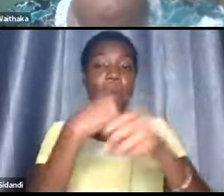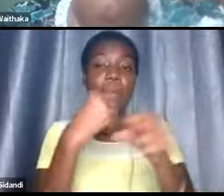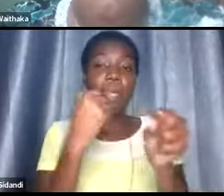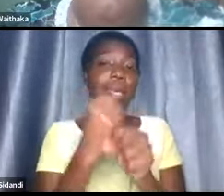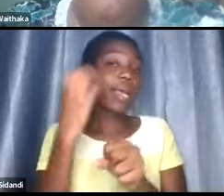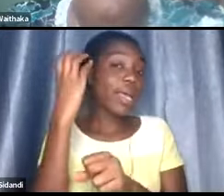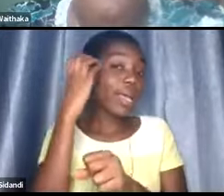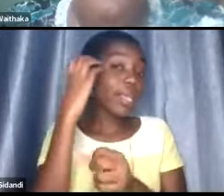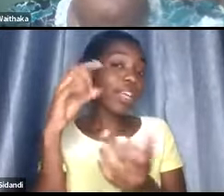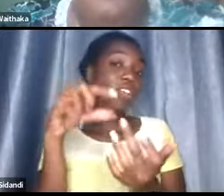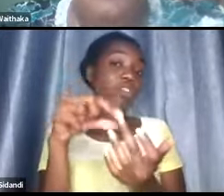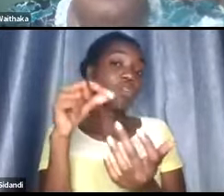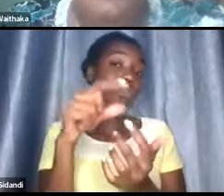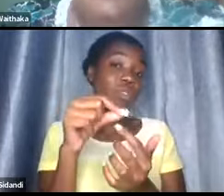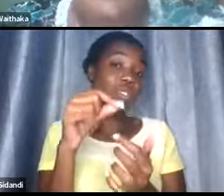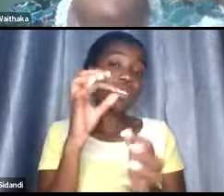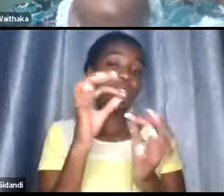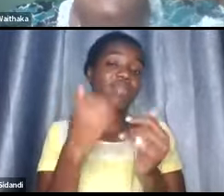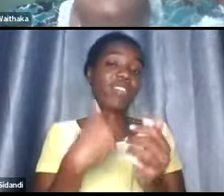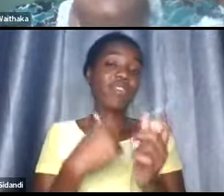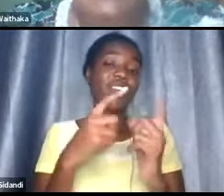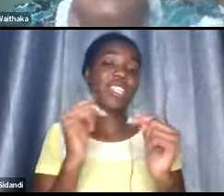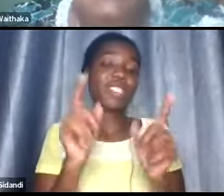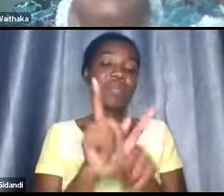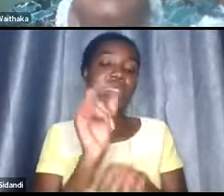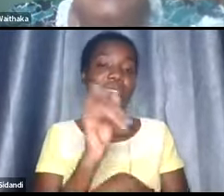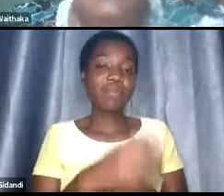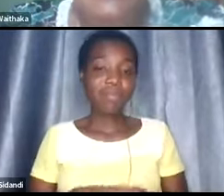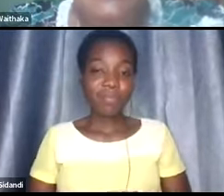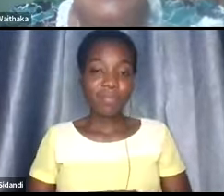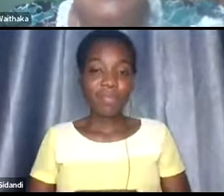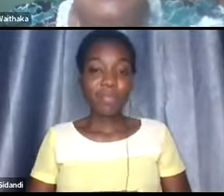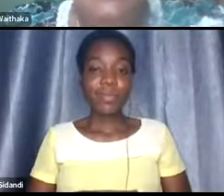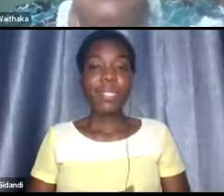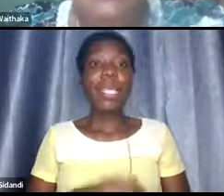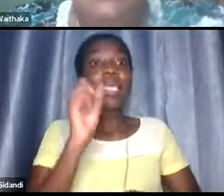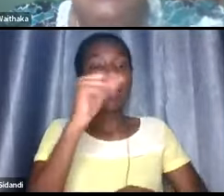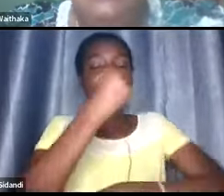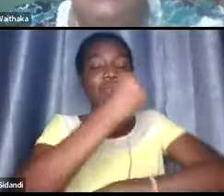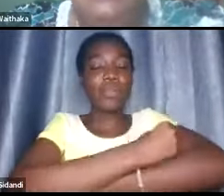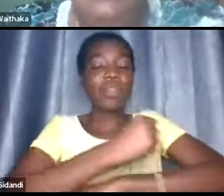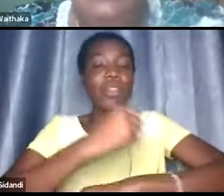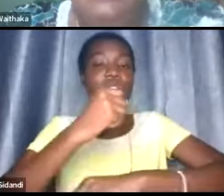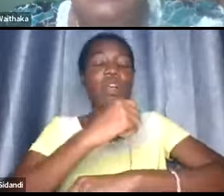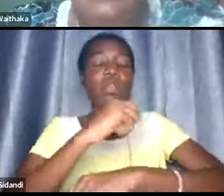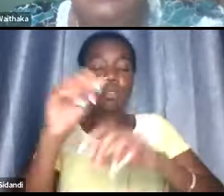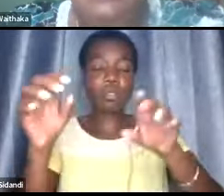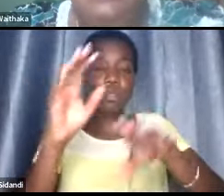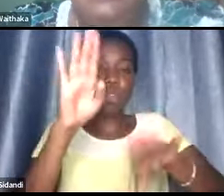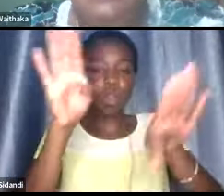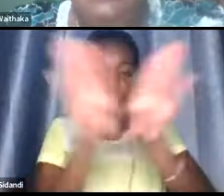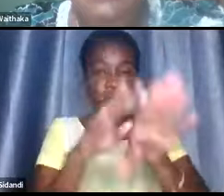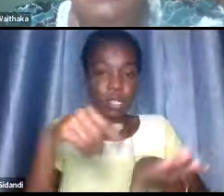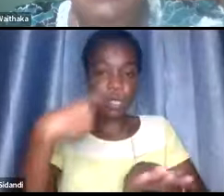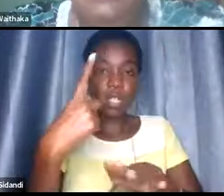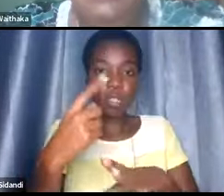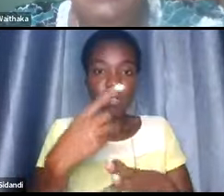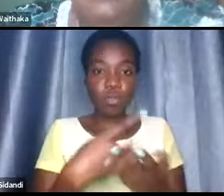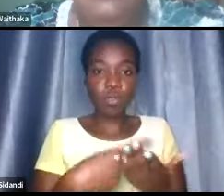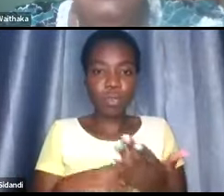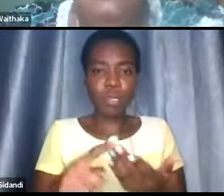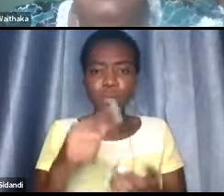choice, if there's a word like that. Yeah, schools are closing next week and opening on 12. You cannot make it earlier.